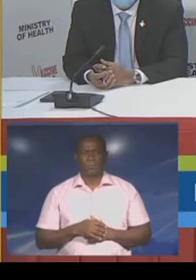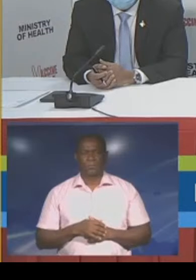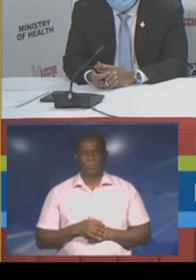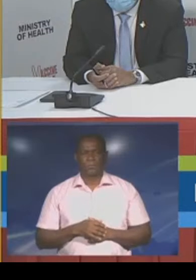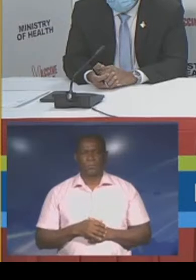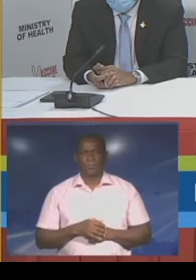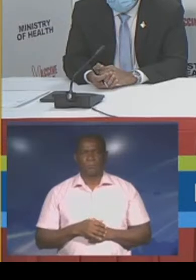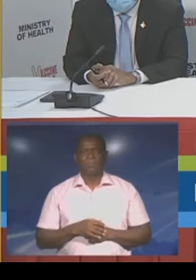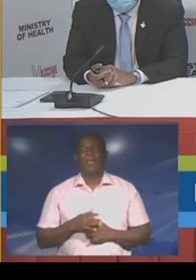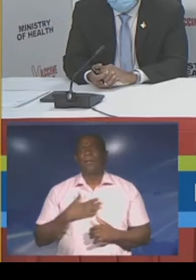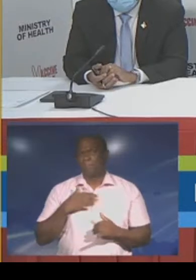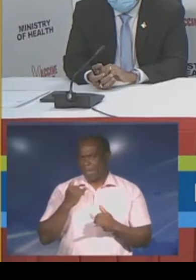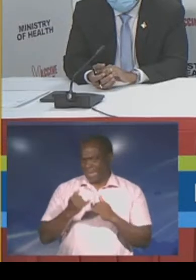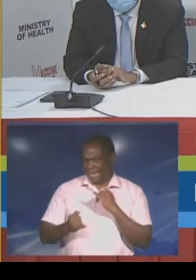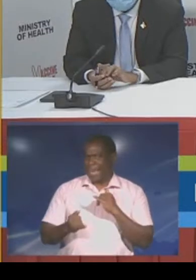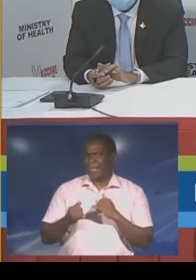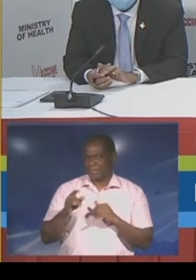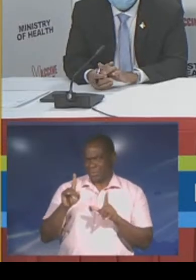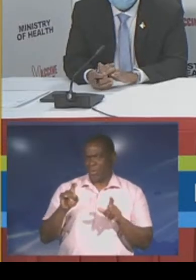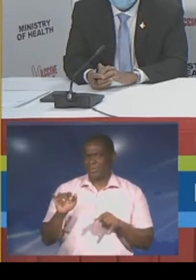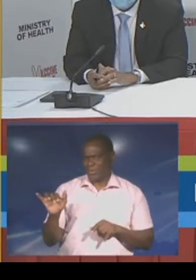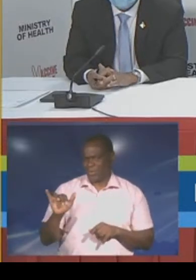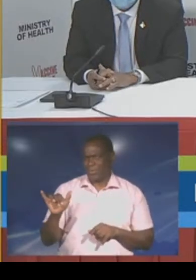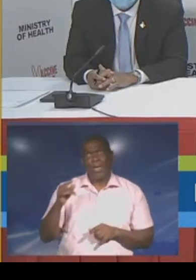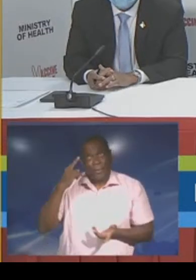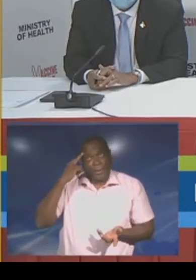Good day. This will be my final question too, I think.